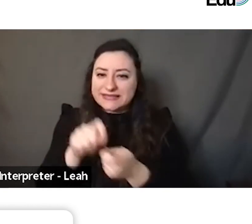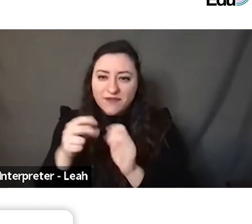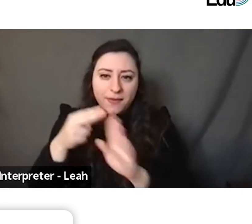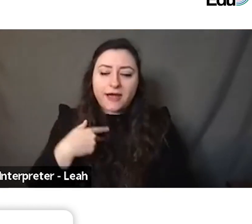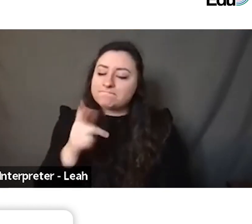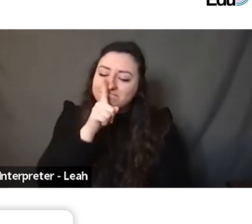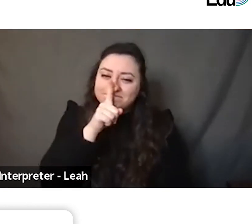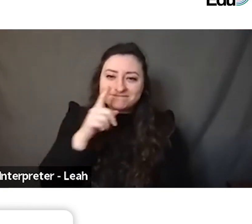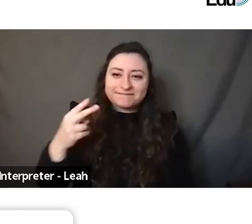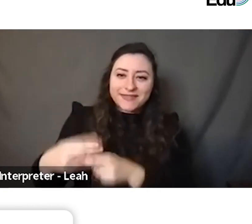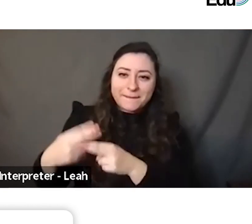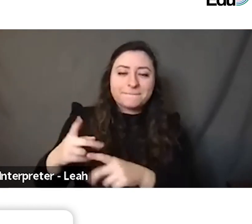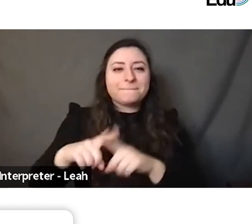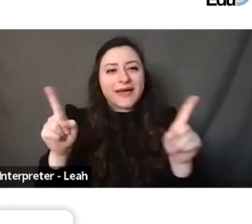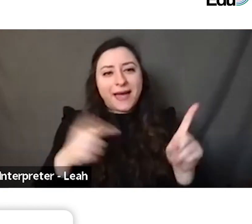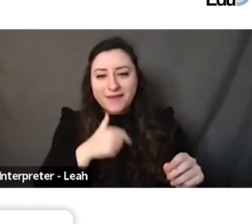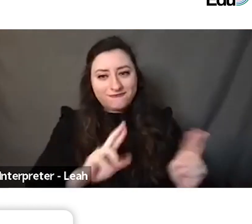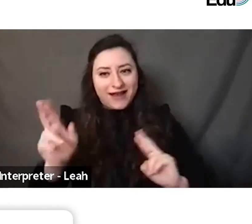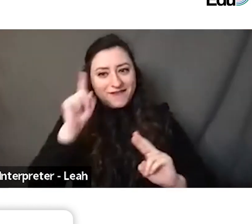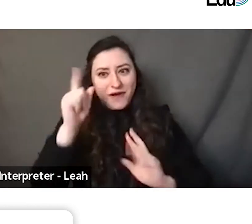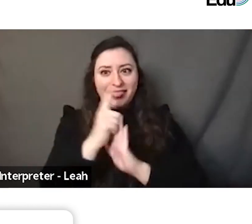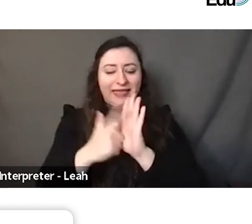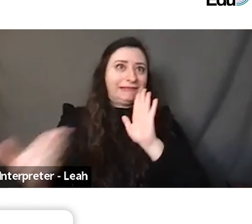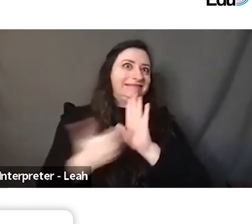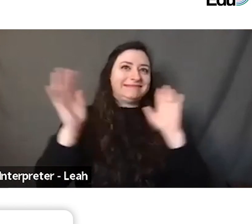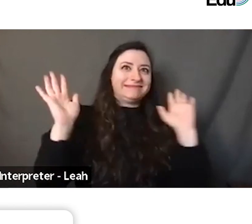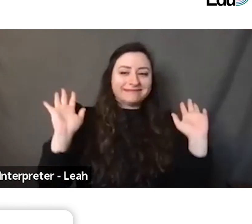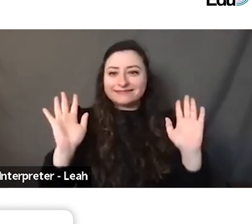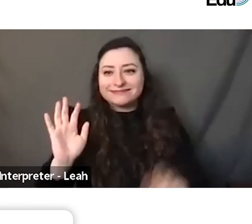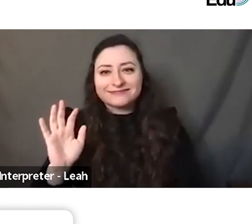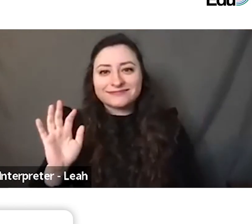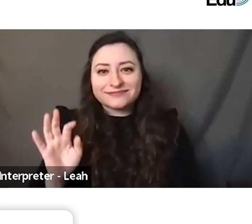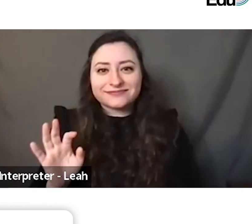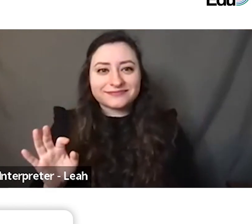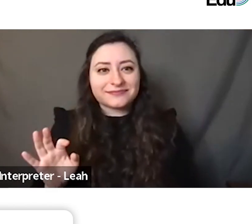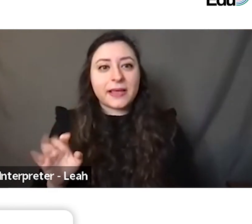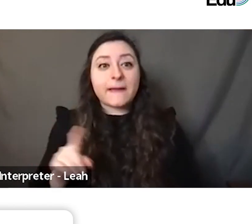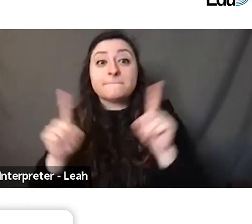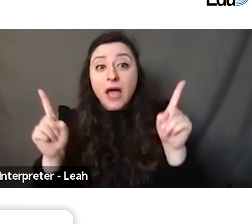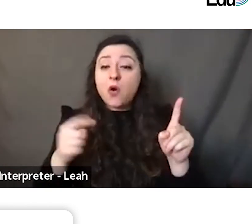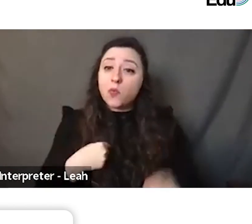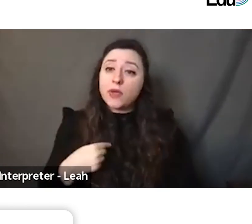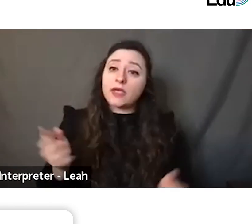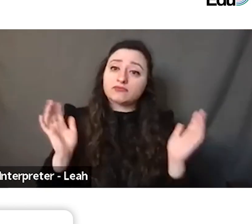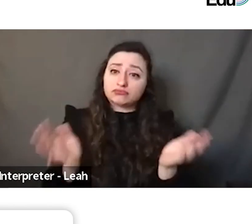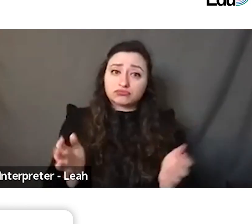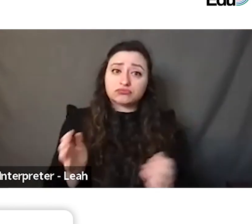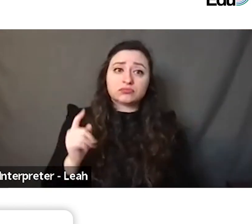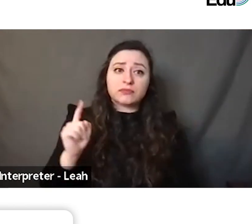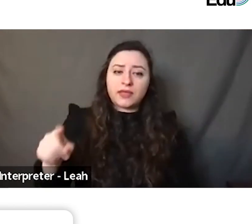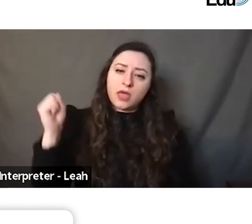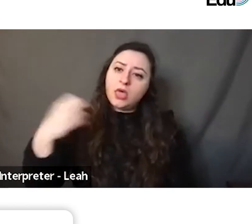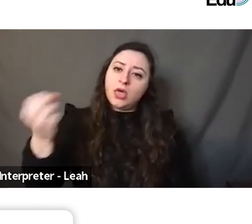name because I'm not ready for a legal lawsuit. And, you know, we were saying, they were just spitting